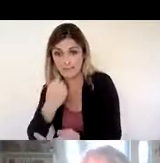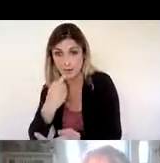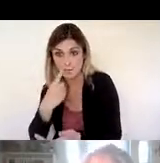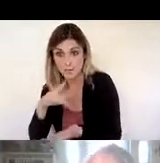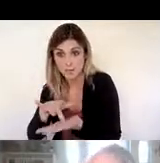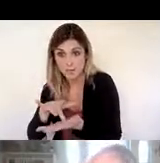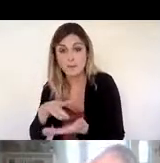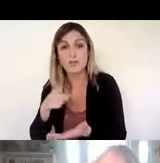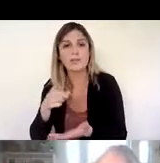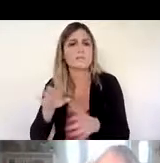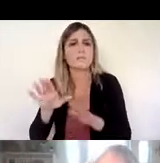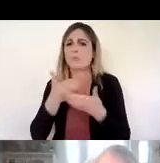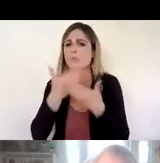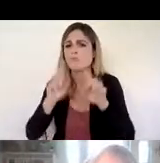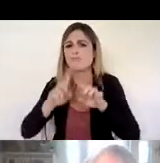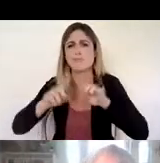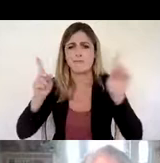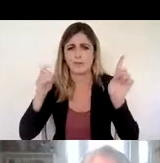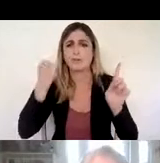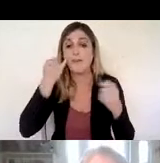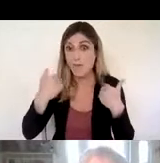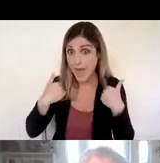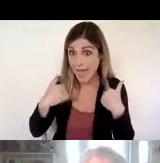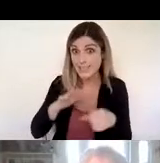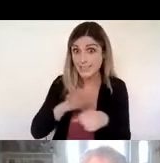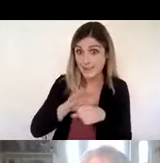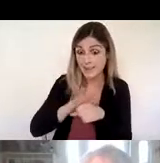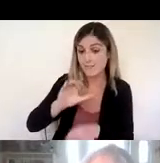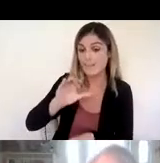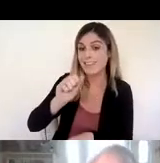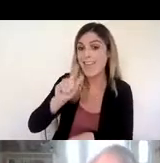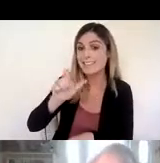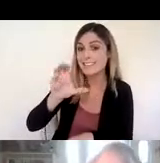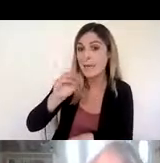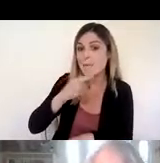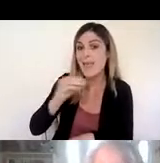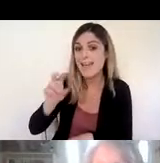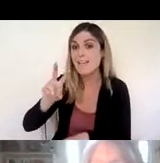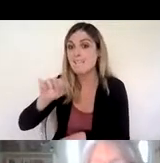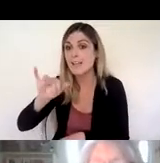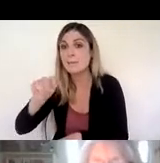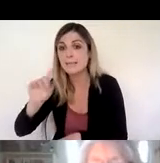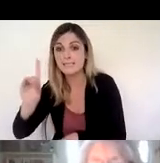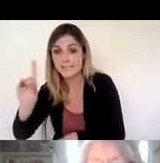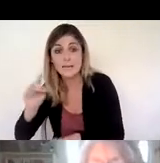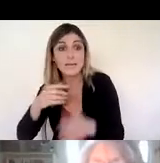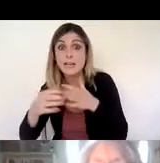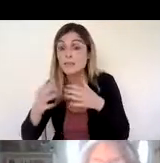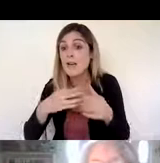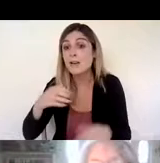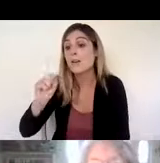meat eaters. So when they were getting enough calcium and vitamin D, even though it was from supplements, they were doing as well as the meat